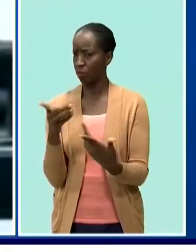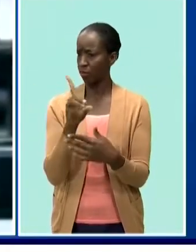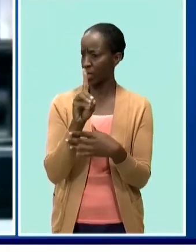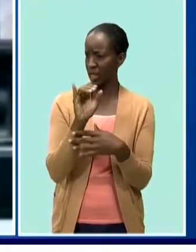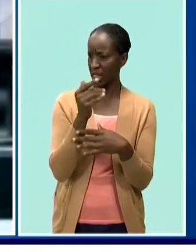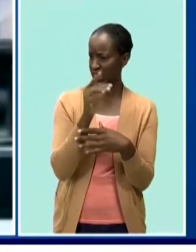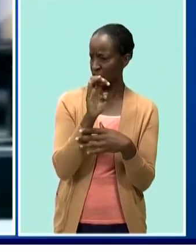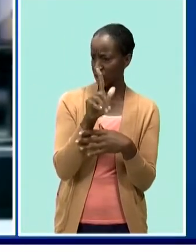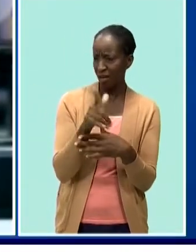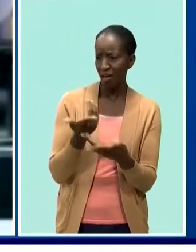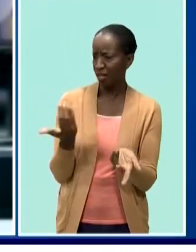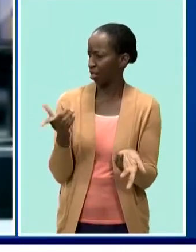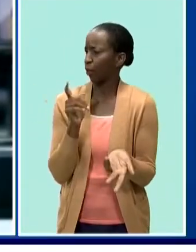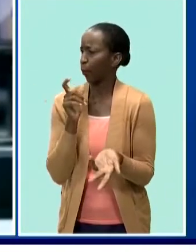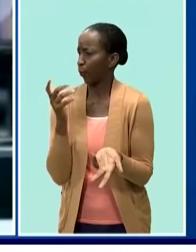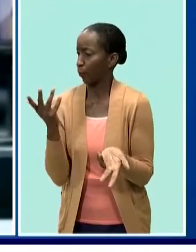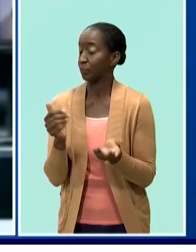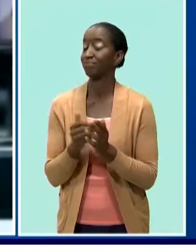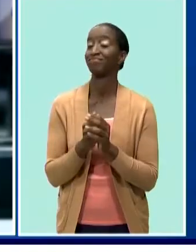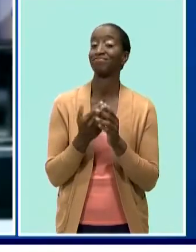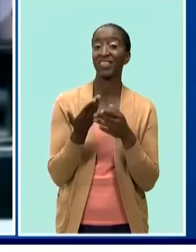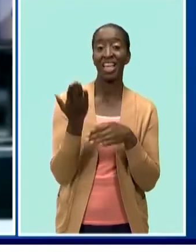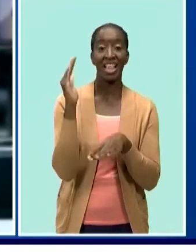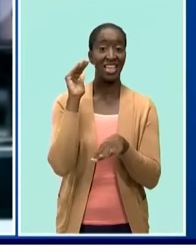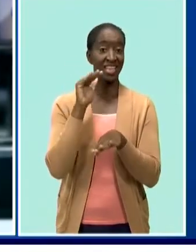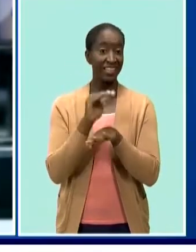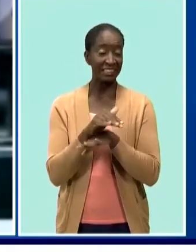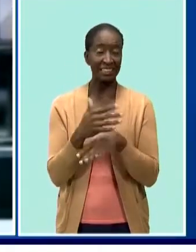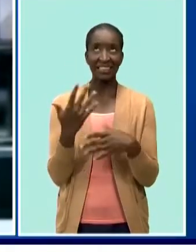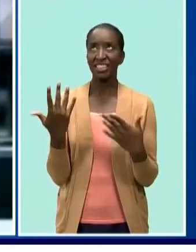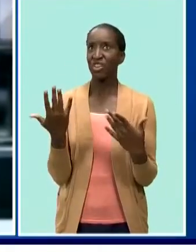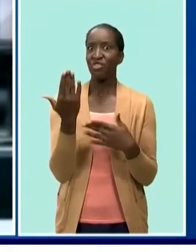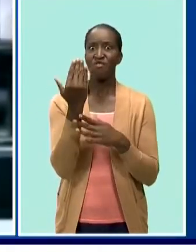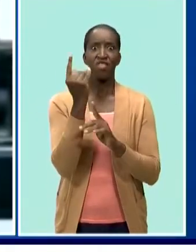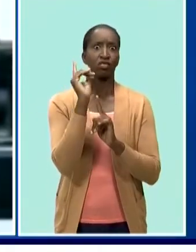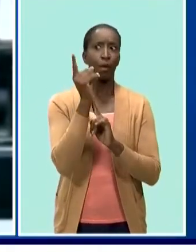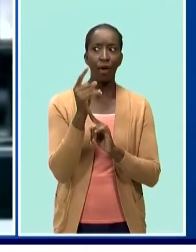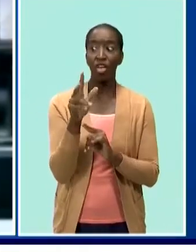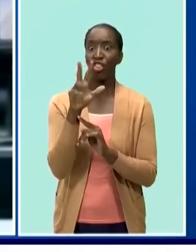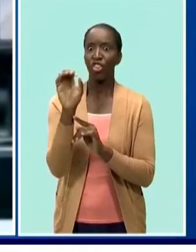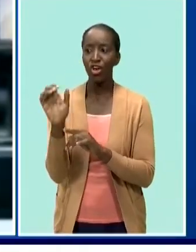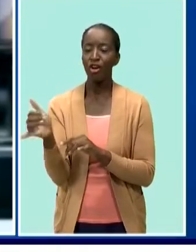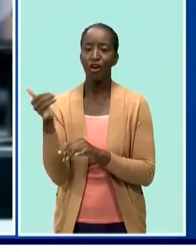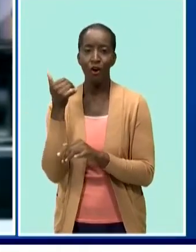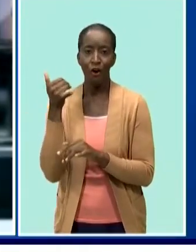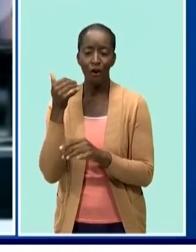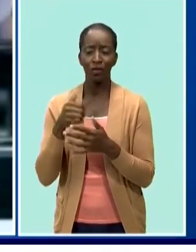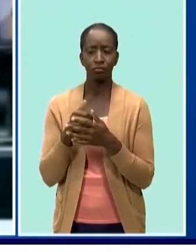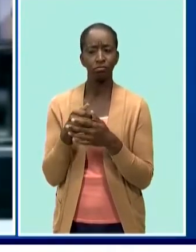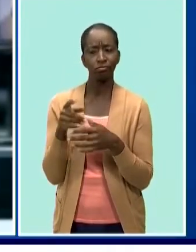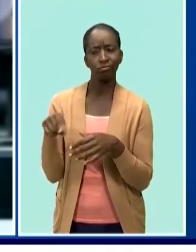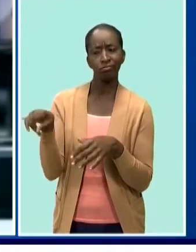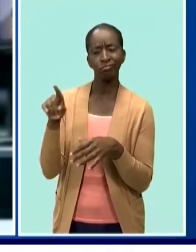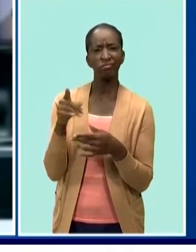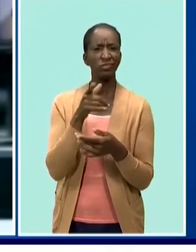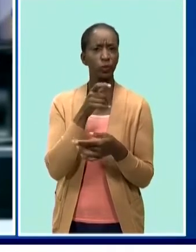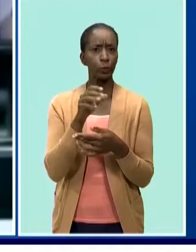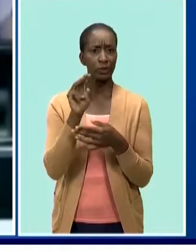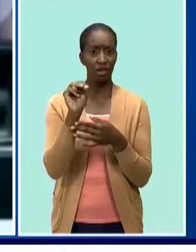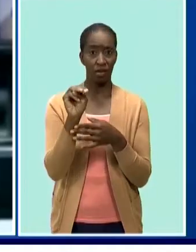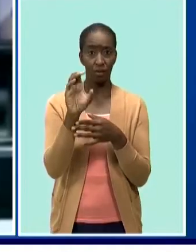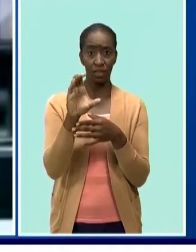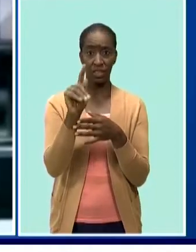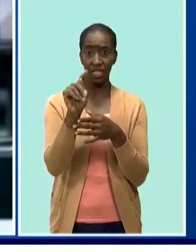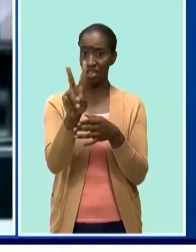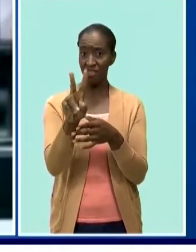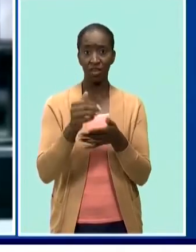news class last night. And not one of them with the issues was an MCTV subscriber. And of course, they were blaming CBC for the